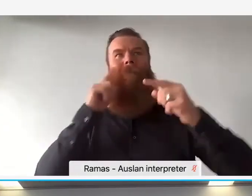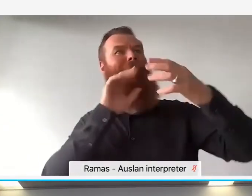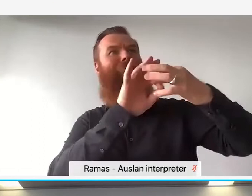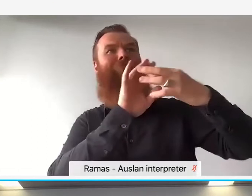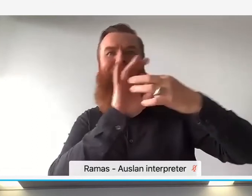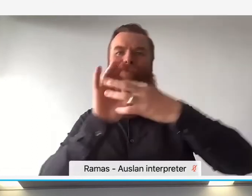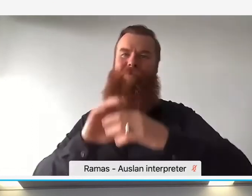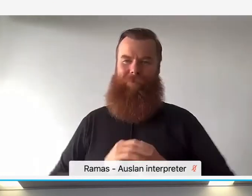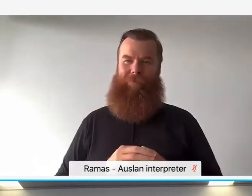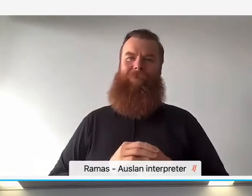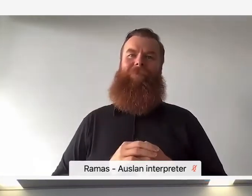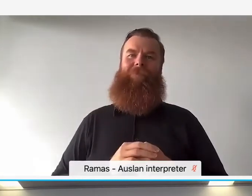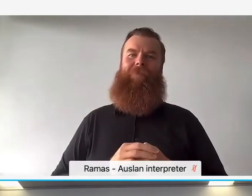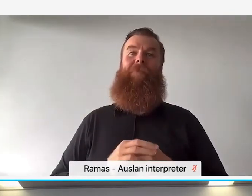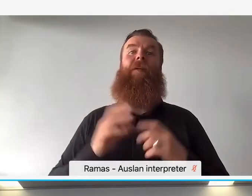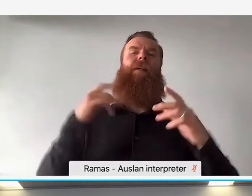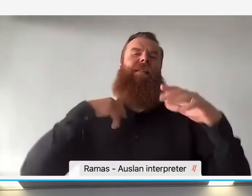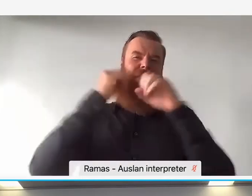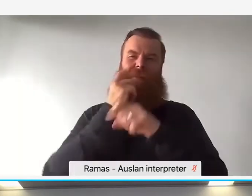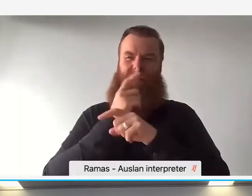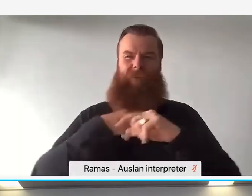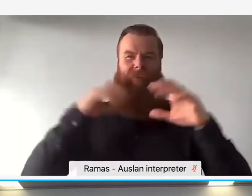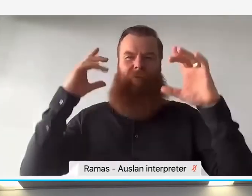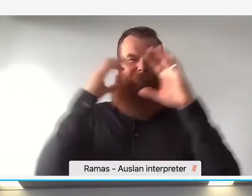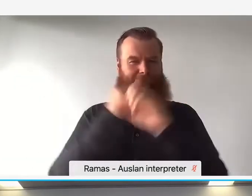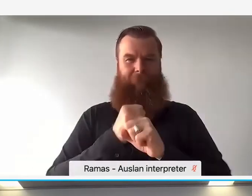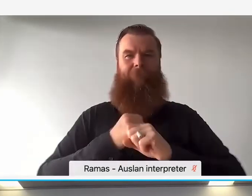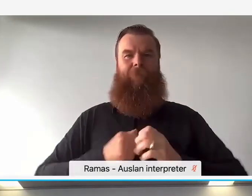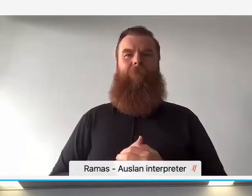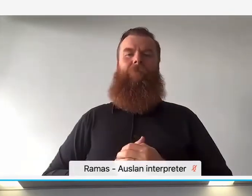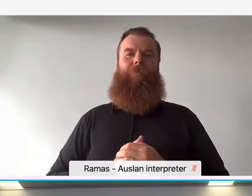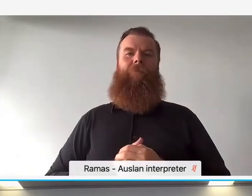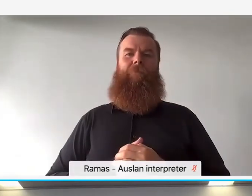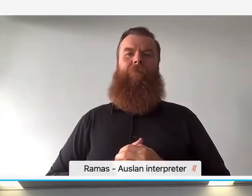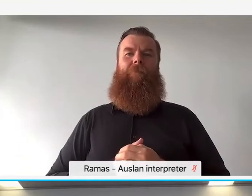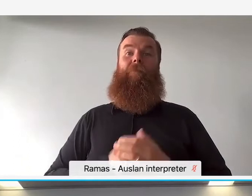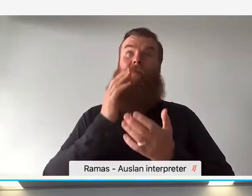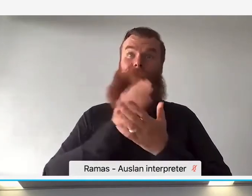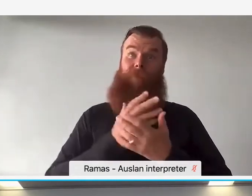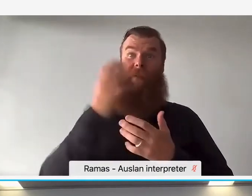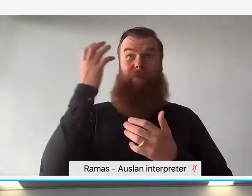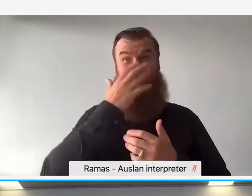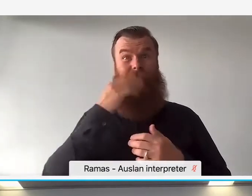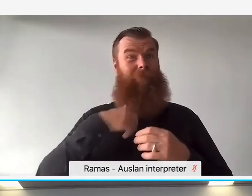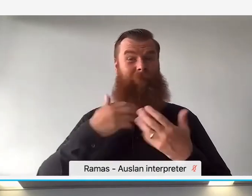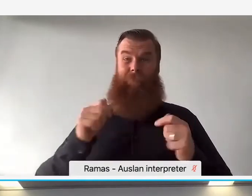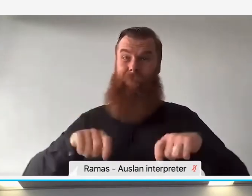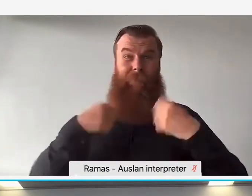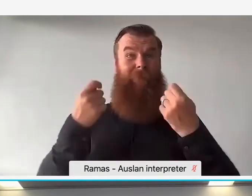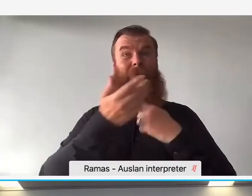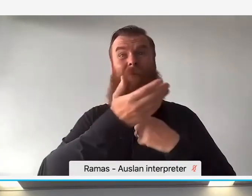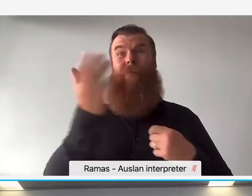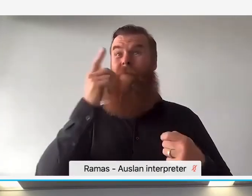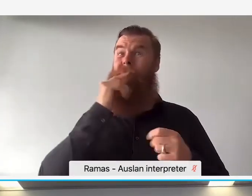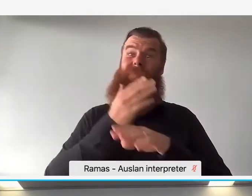In conclusion, I wanted to say that apart from the enormous contribution remittances make to workers' families and